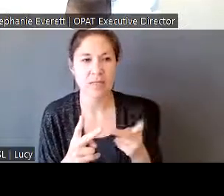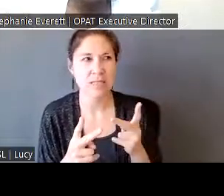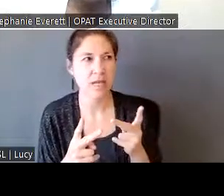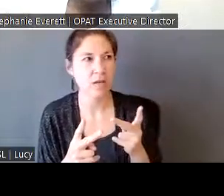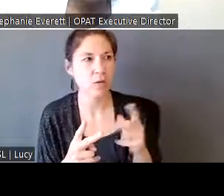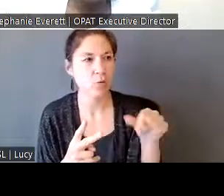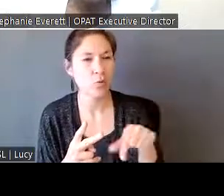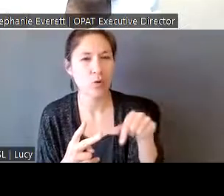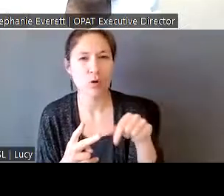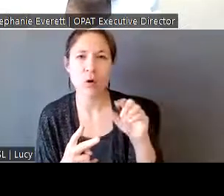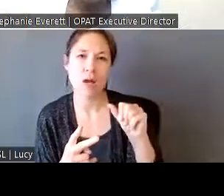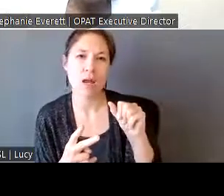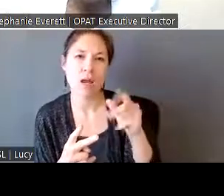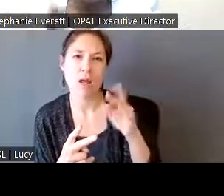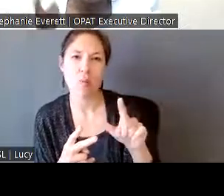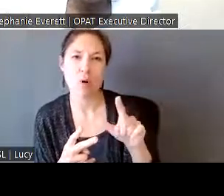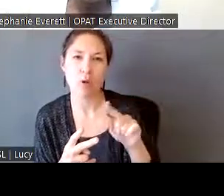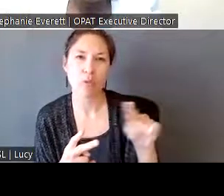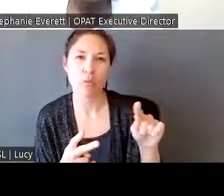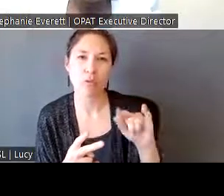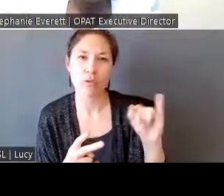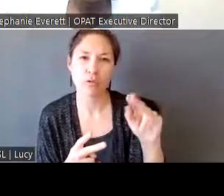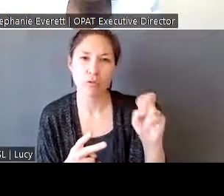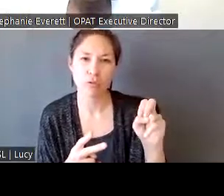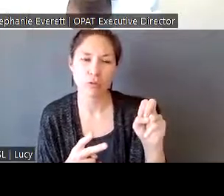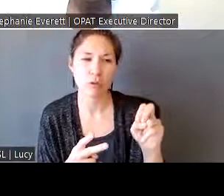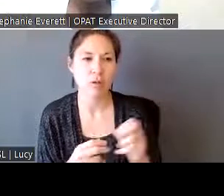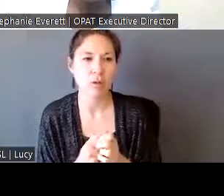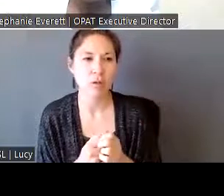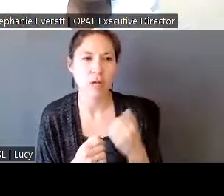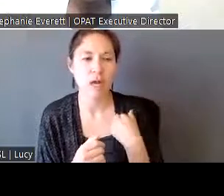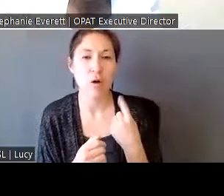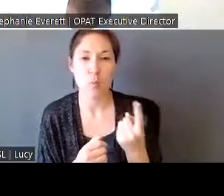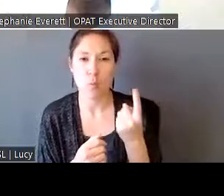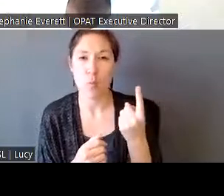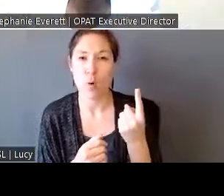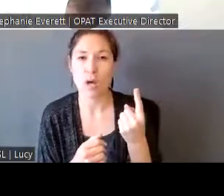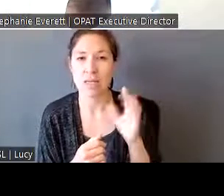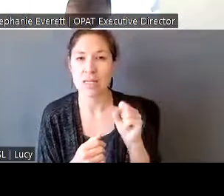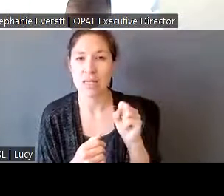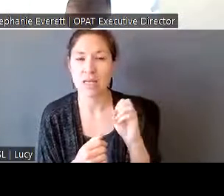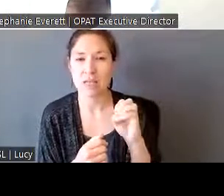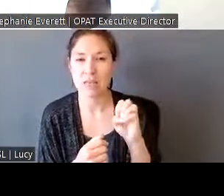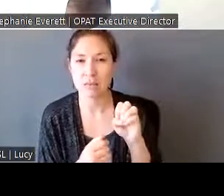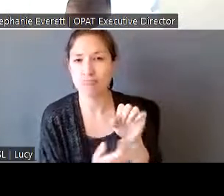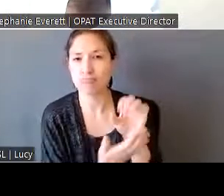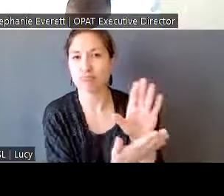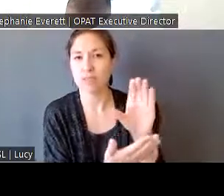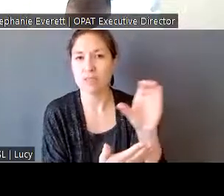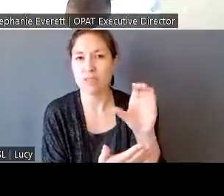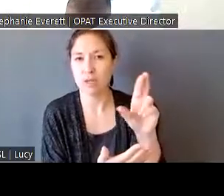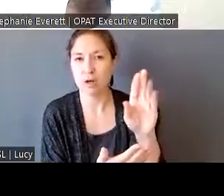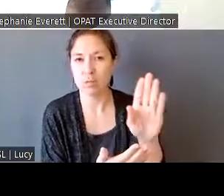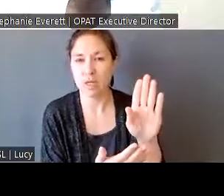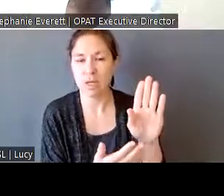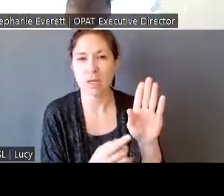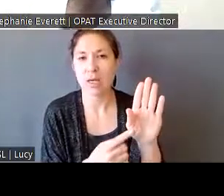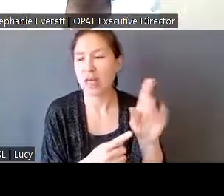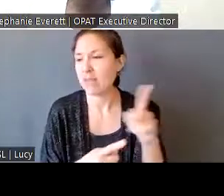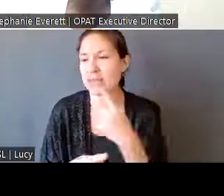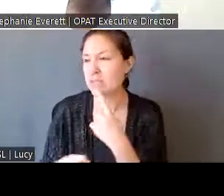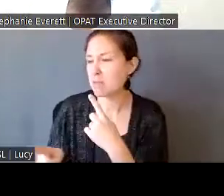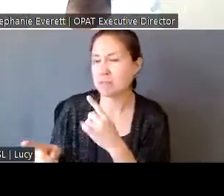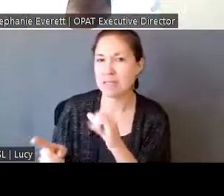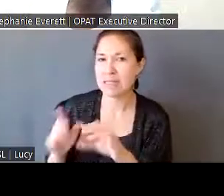June, we've had one case go into the Civilian Review Board, and that was ruled as out of scope. And in that